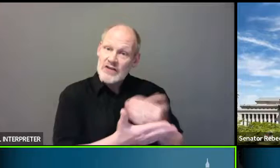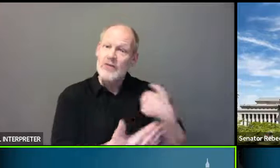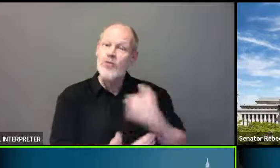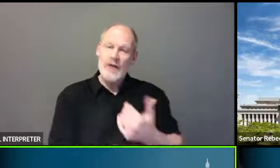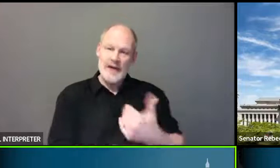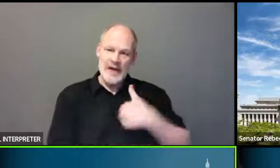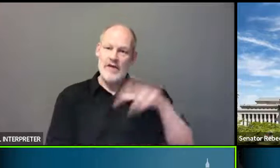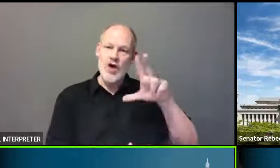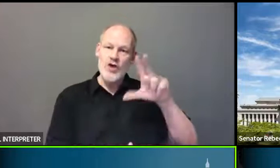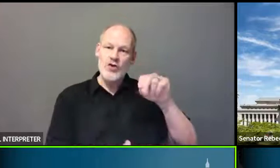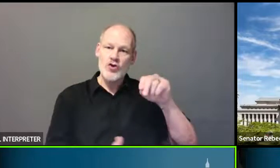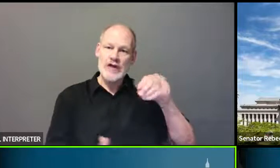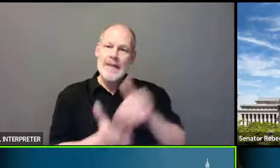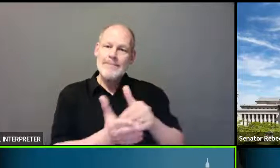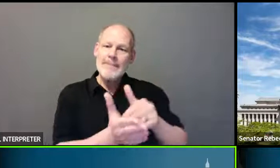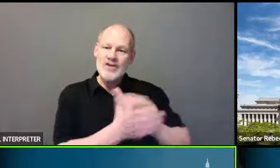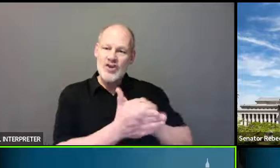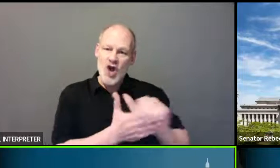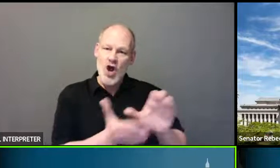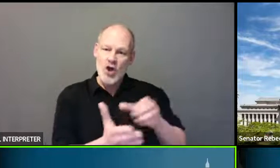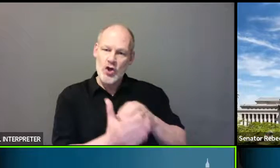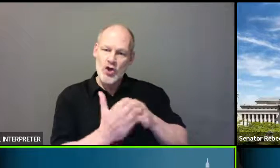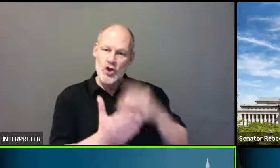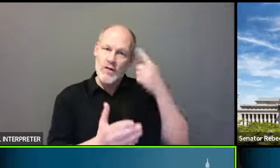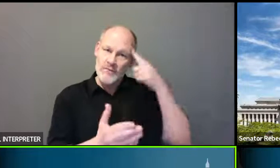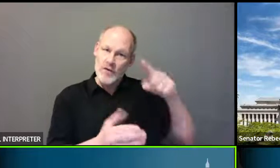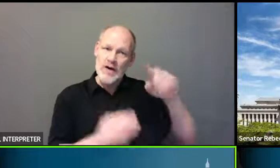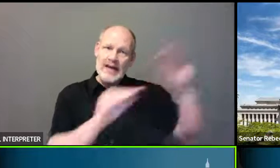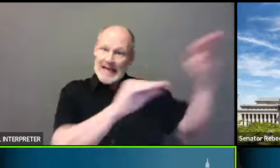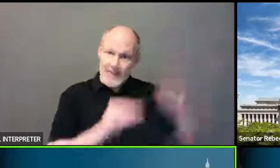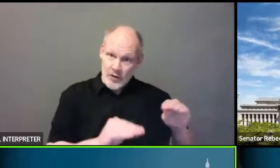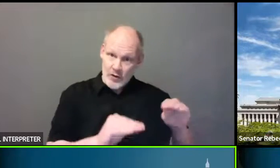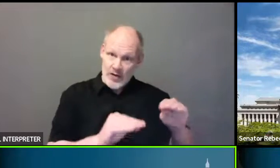million for immigrant and refugee support.